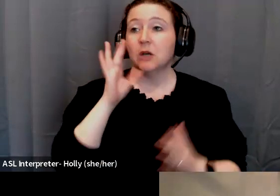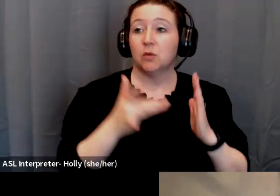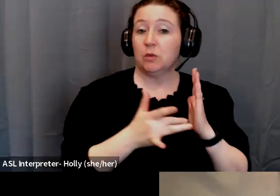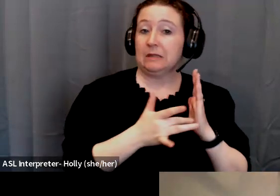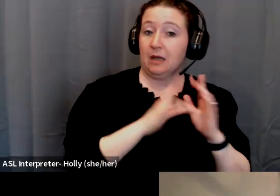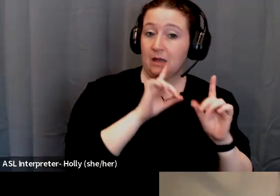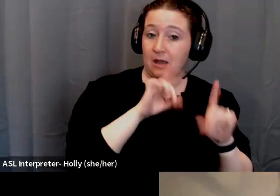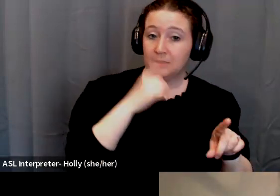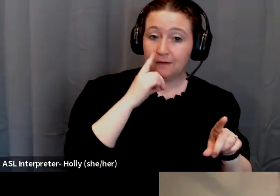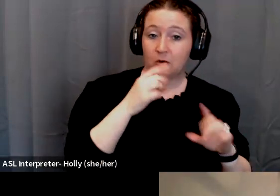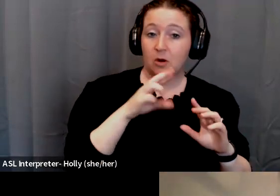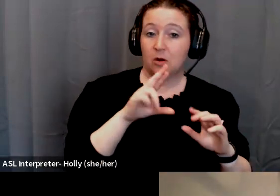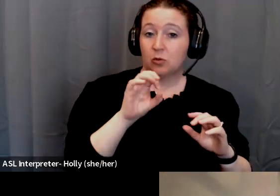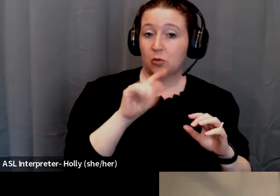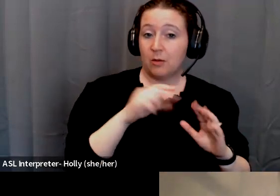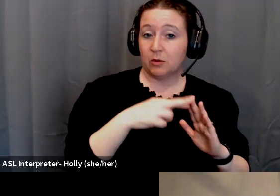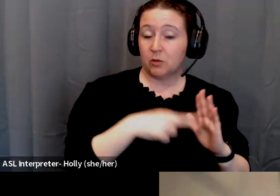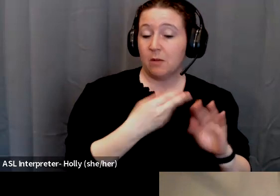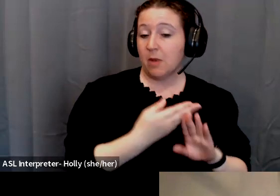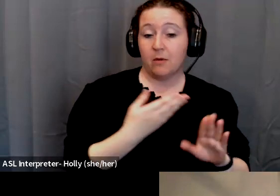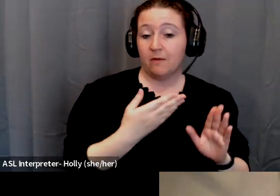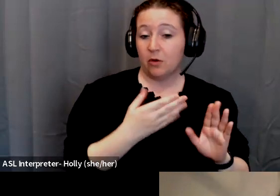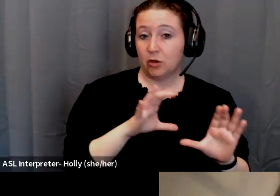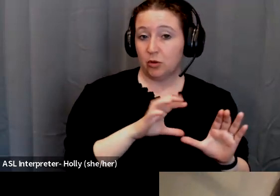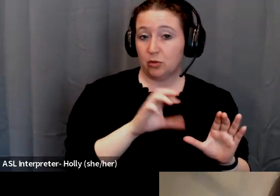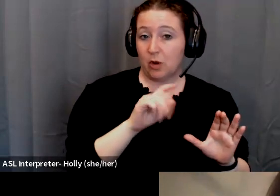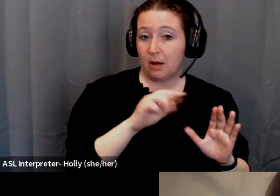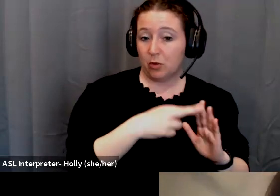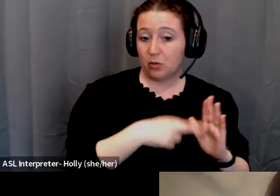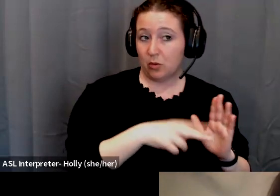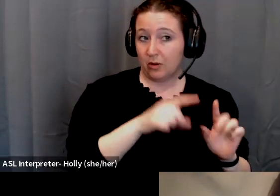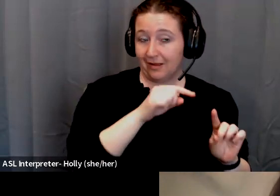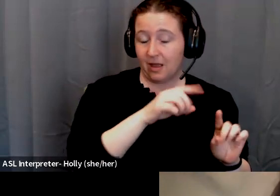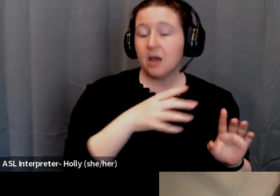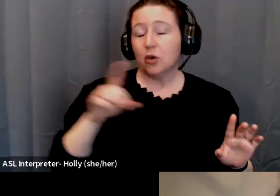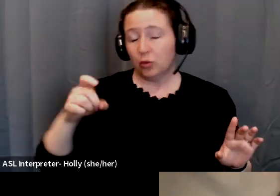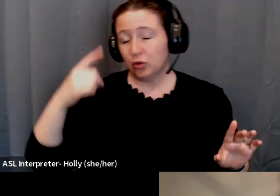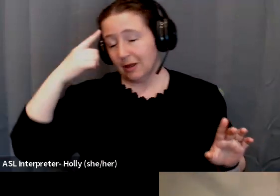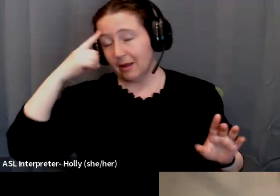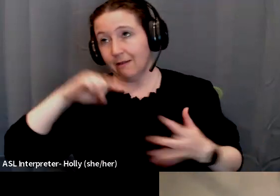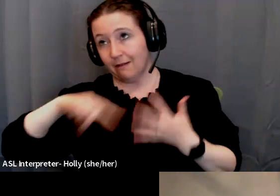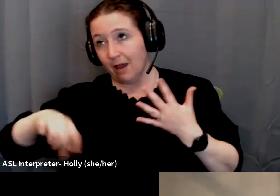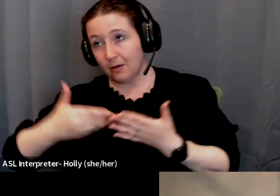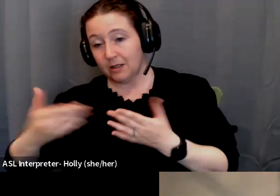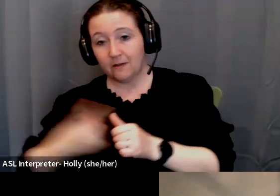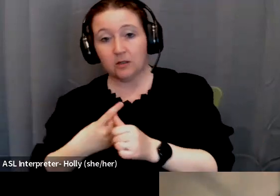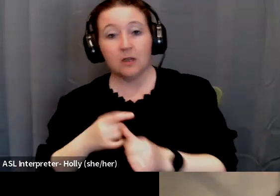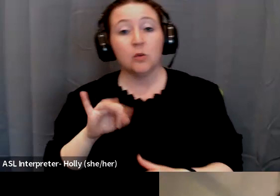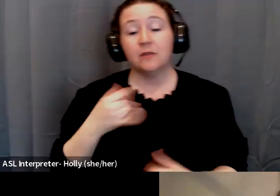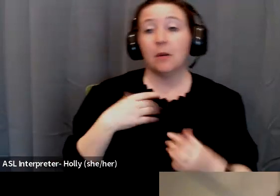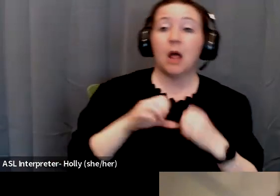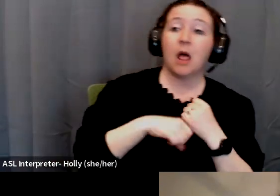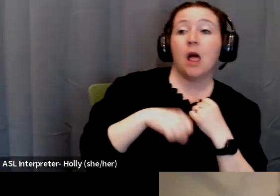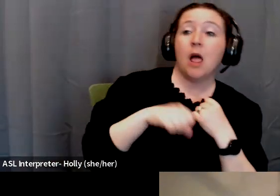but before you get to doing what Robert's rules thinks, you should do anything else you can think of first, which is if somebody's just yammering on and